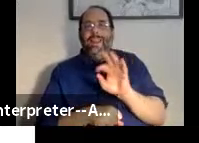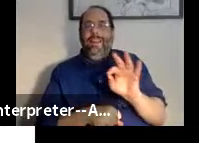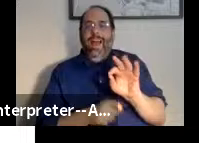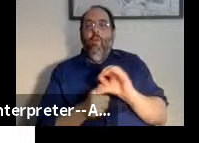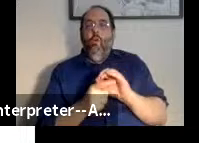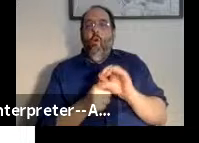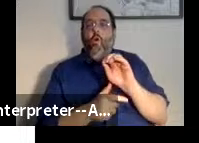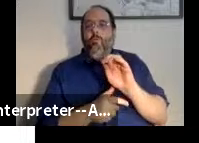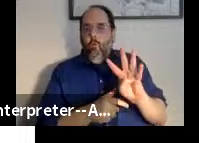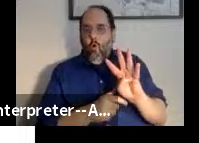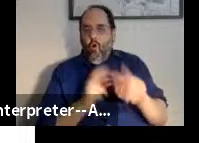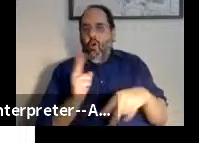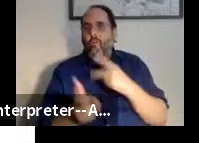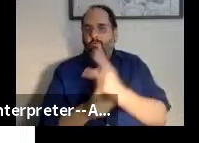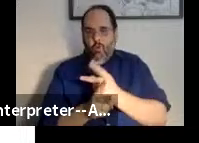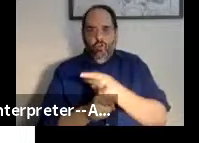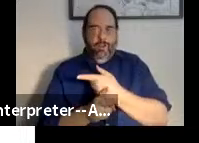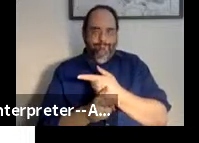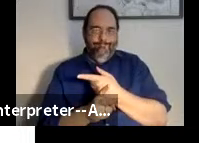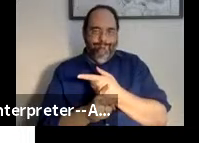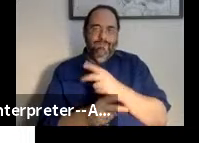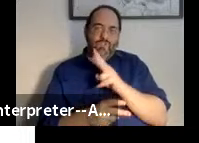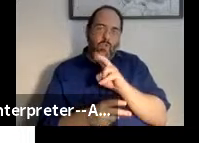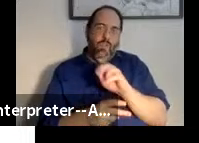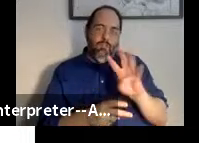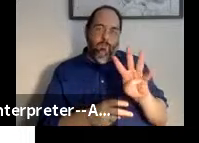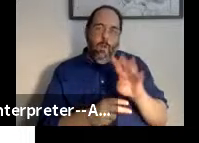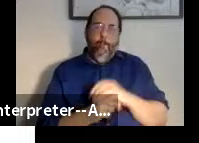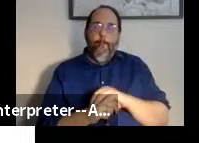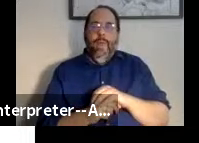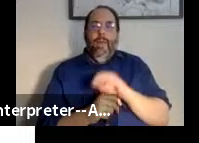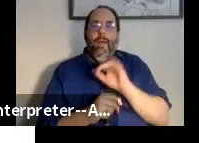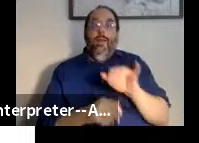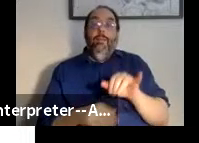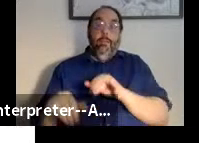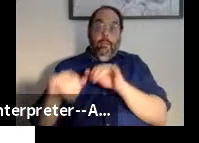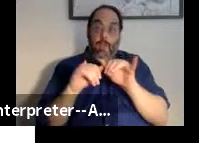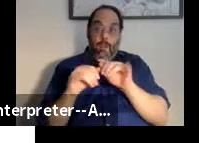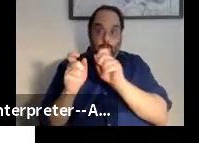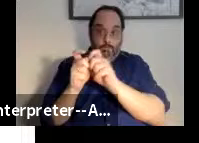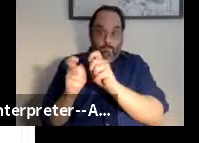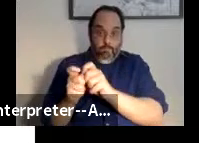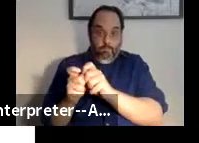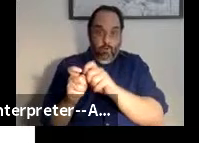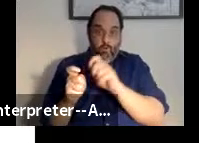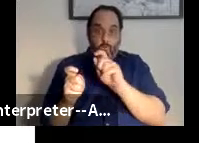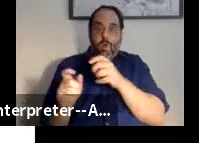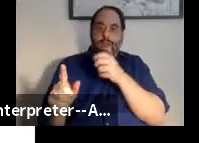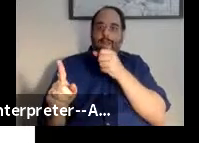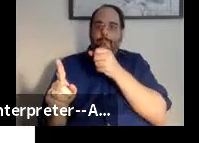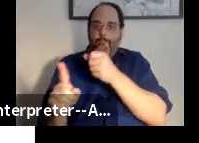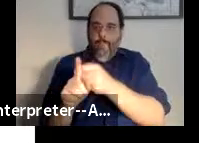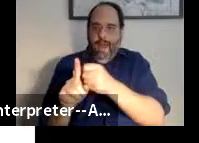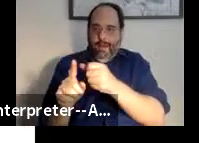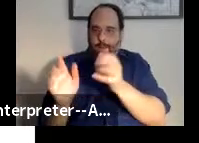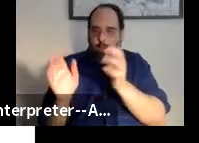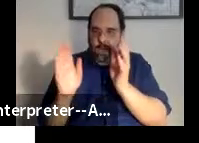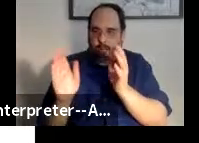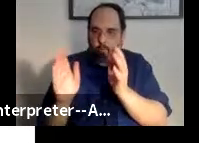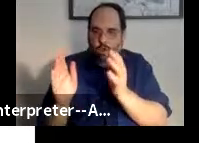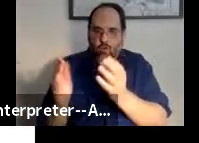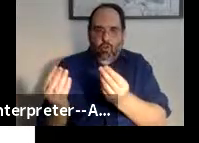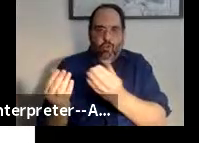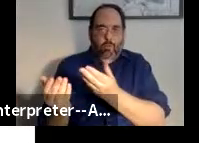04 version of these requirements. And that's the standard specification for impact attenuation of